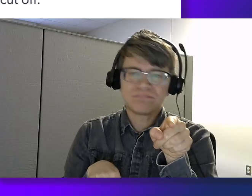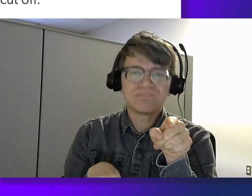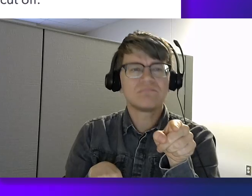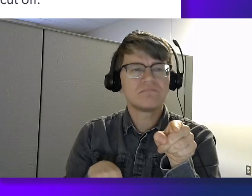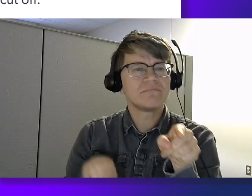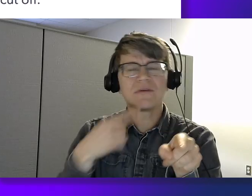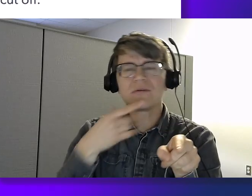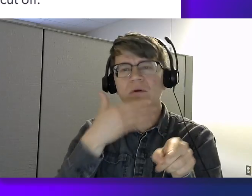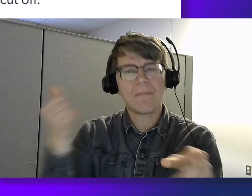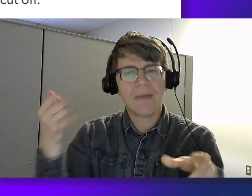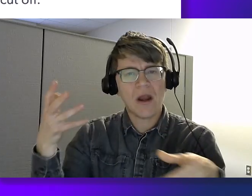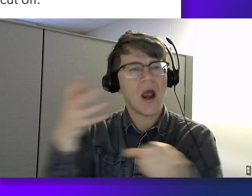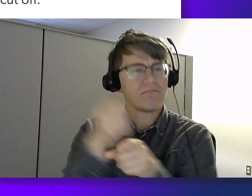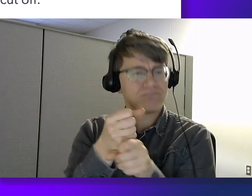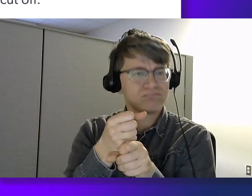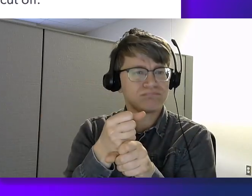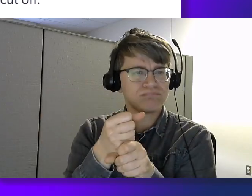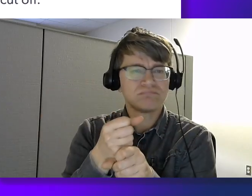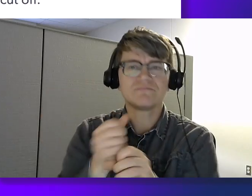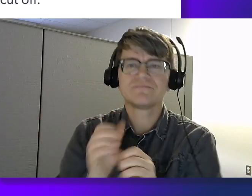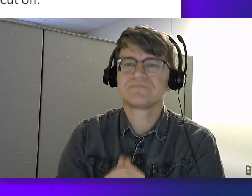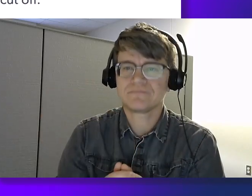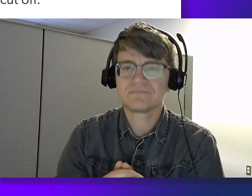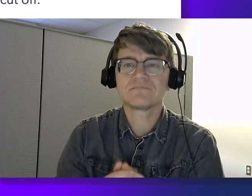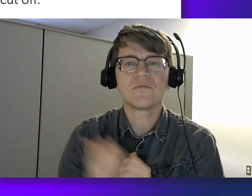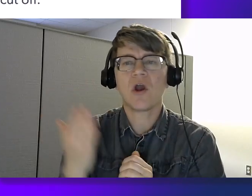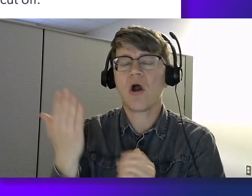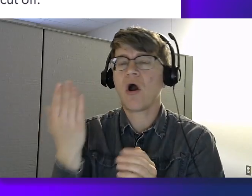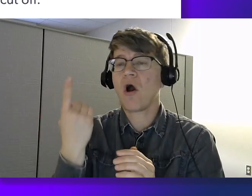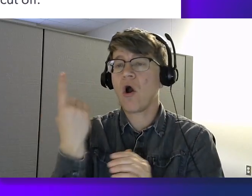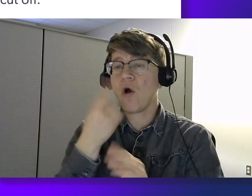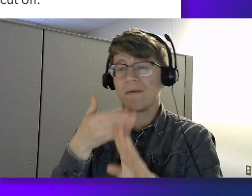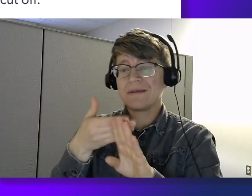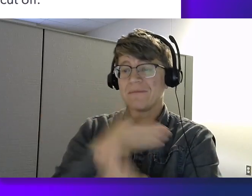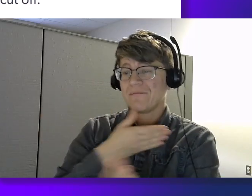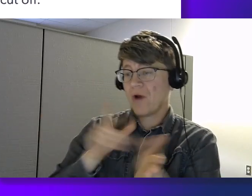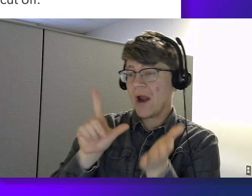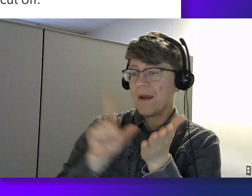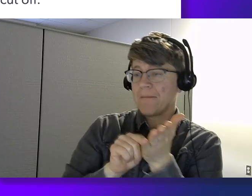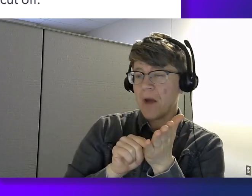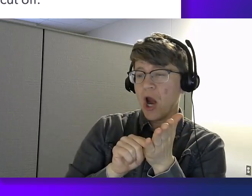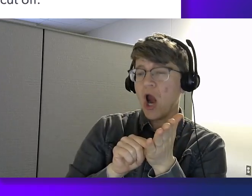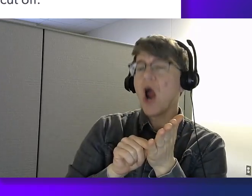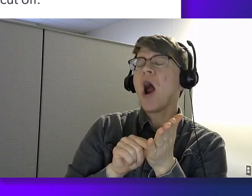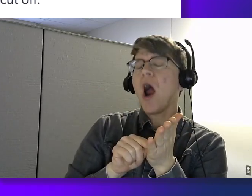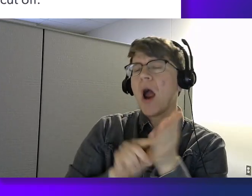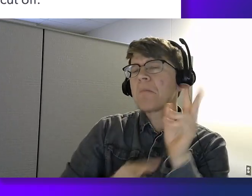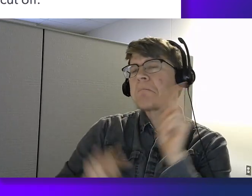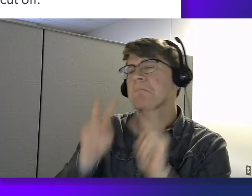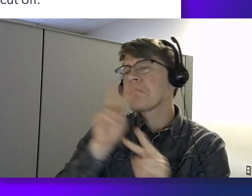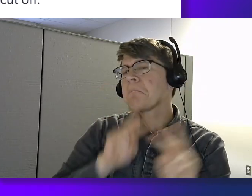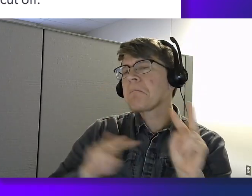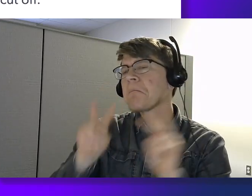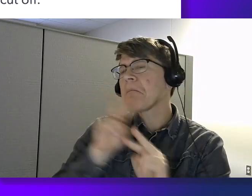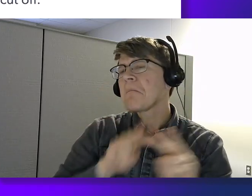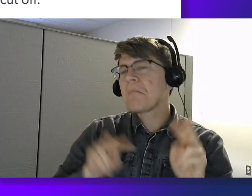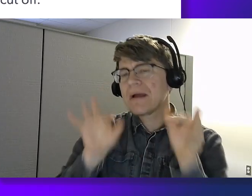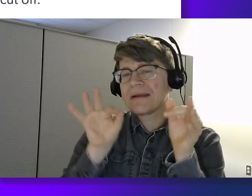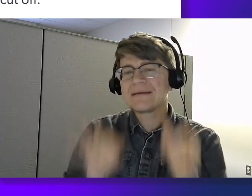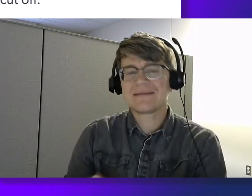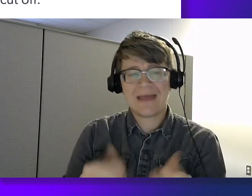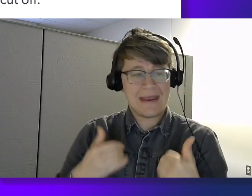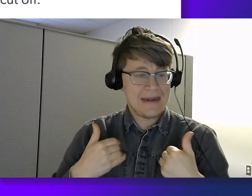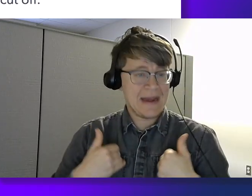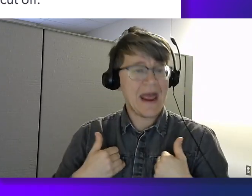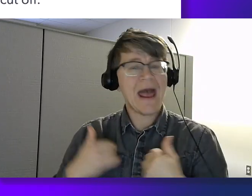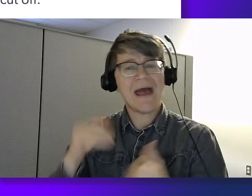Here's a pro tip to avoid this problem. Always preview your title before publishing your page. Moz's title tag preview tool lets you